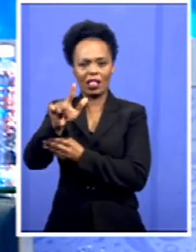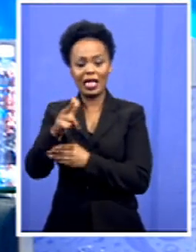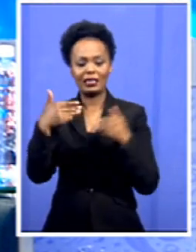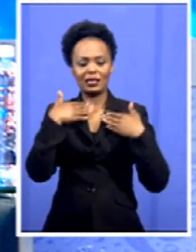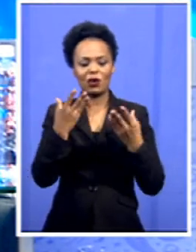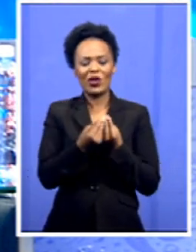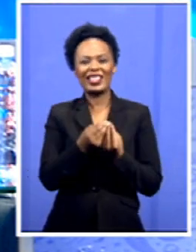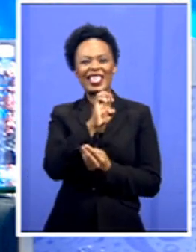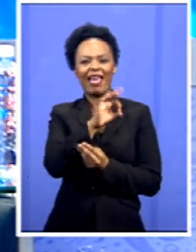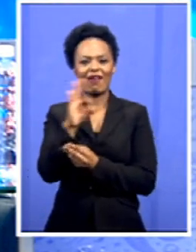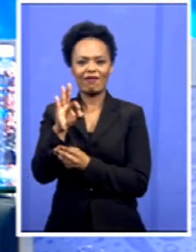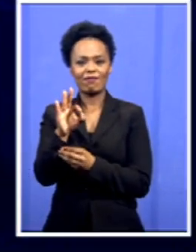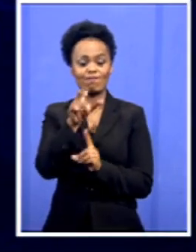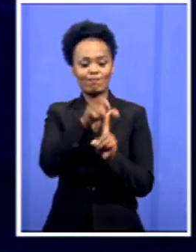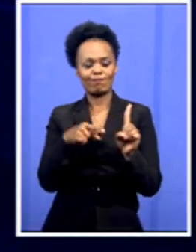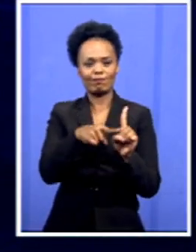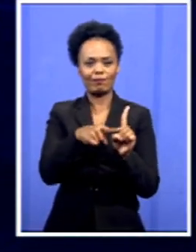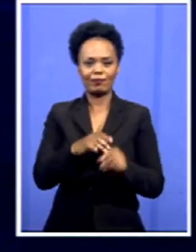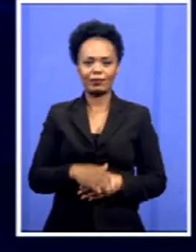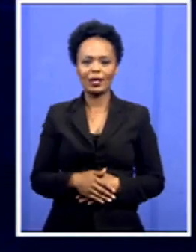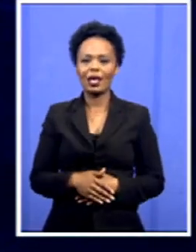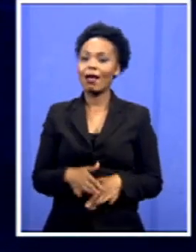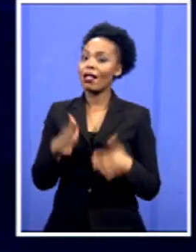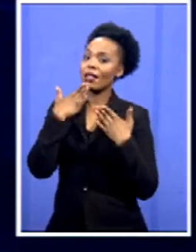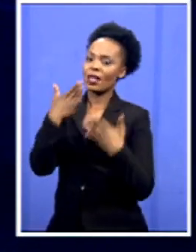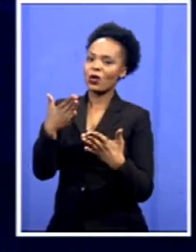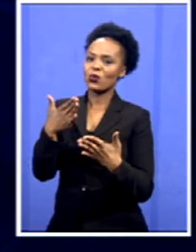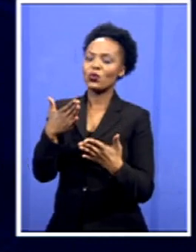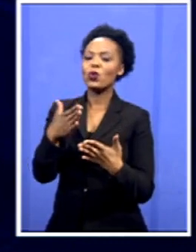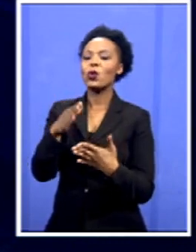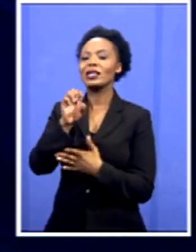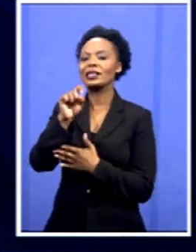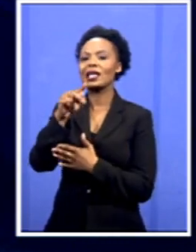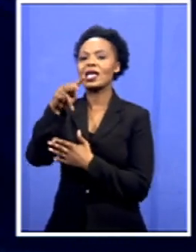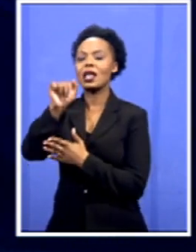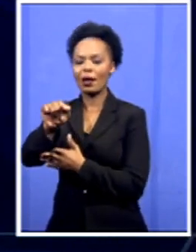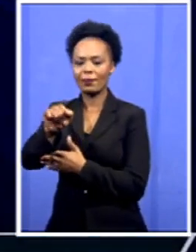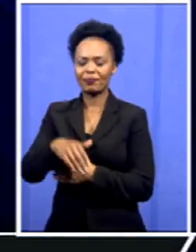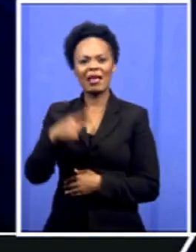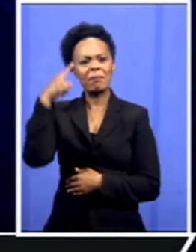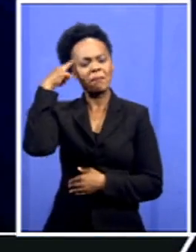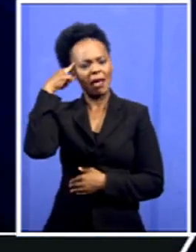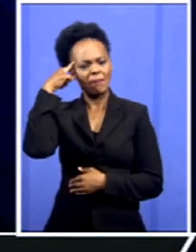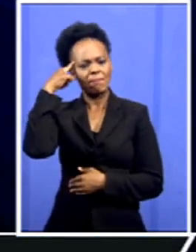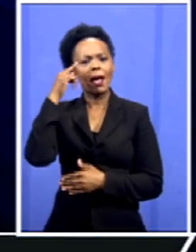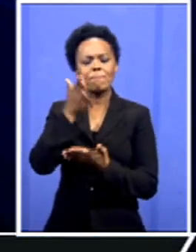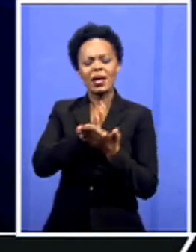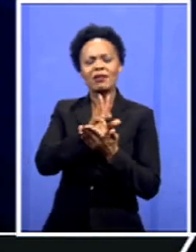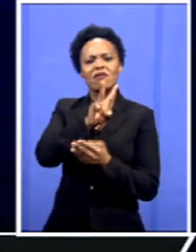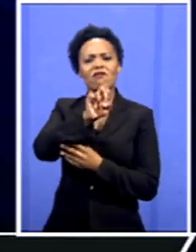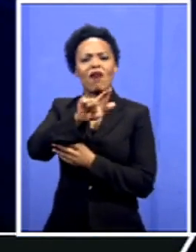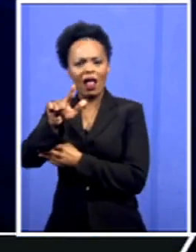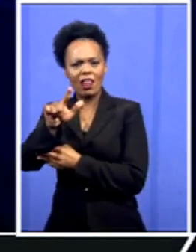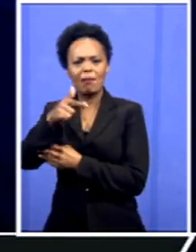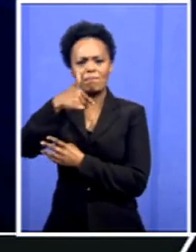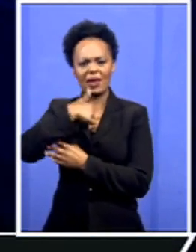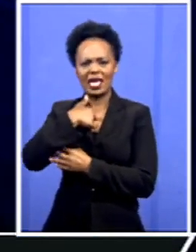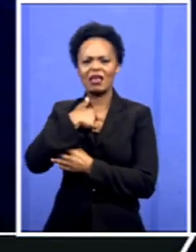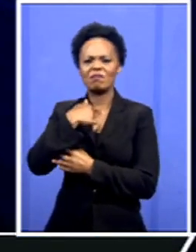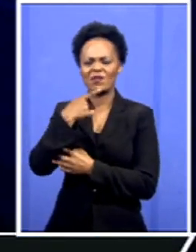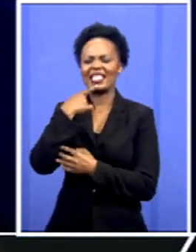start with the EFF. Thank you, Sakina. I think Midva, I would rate it